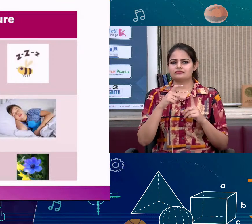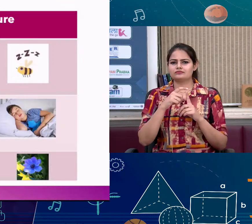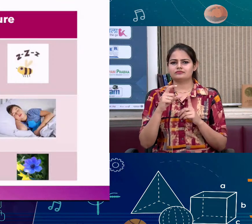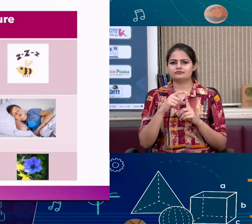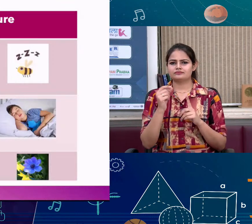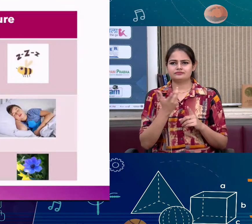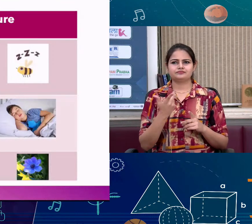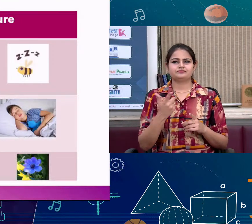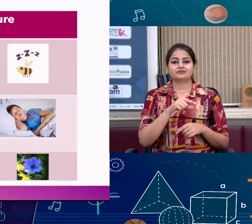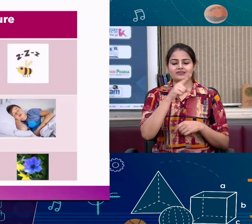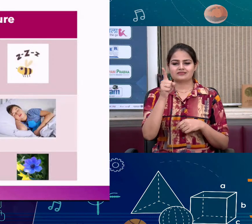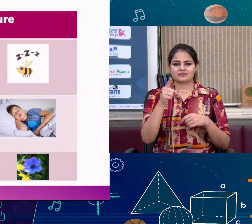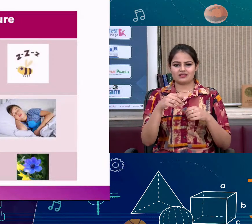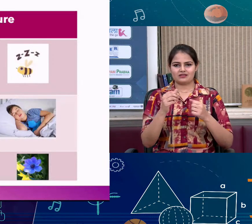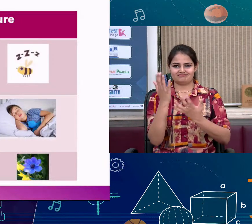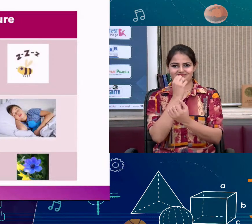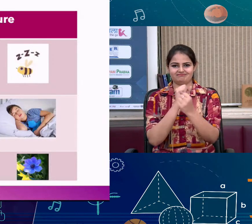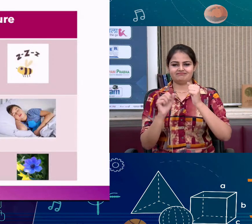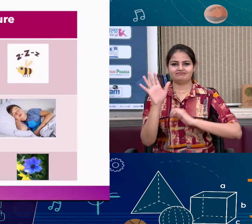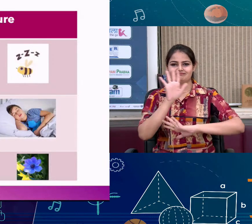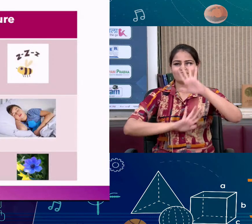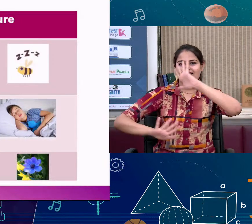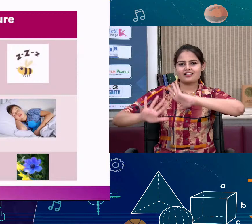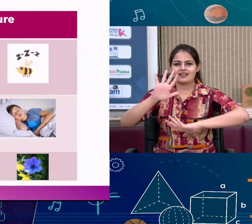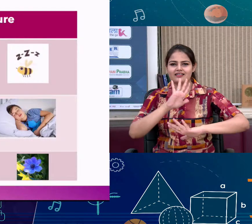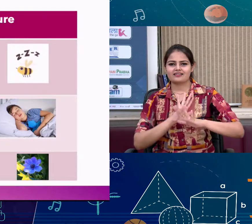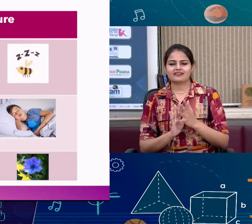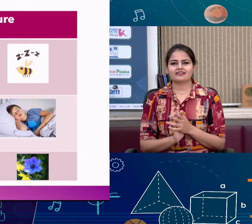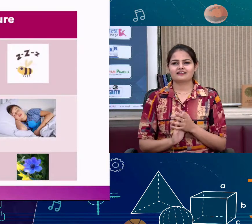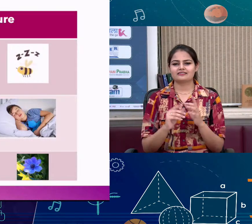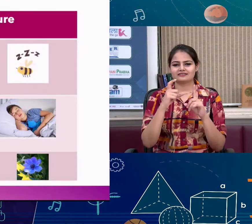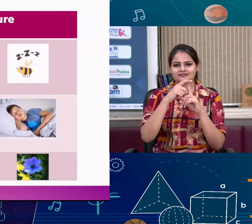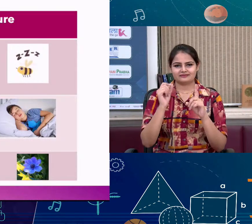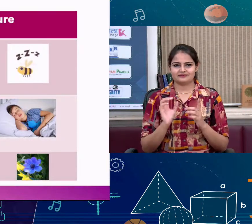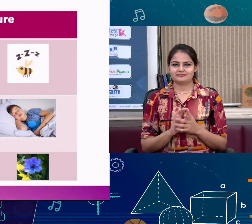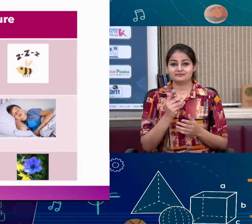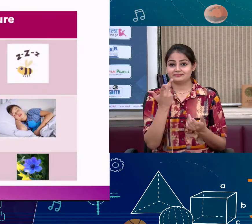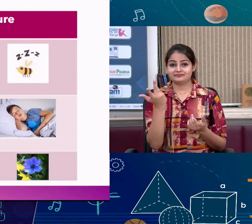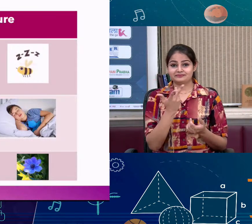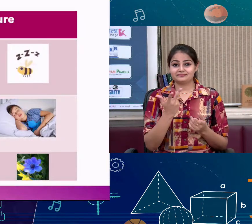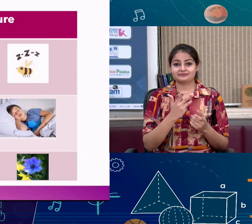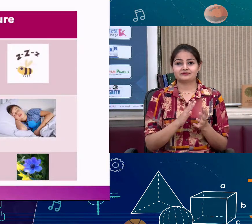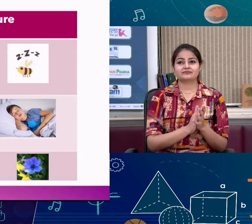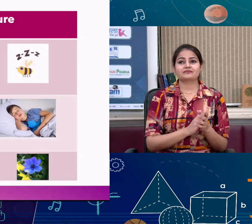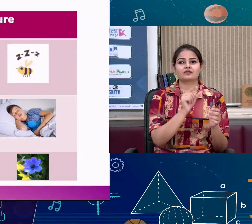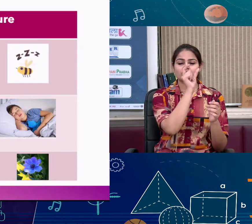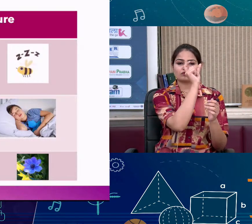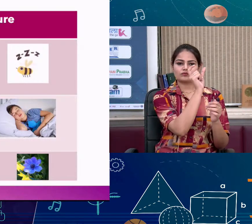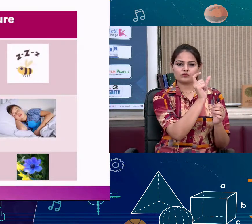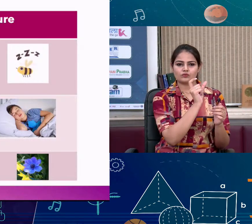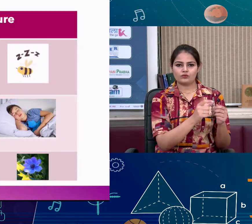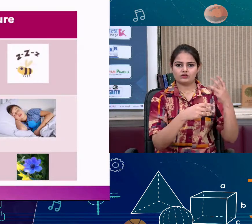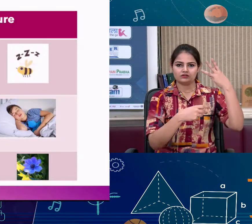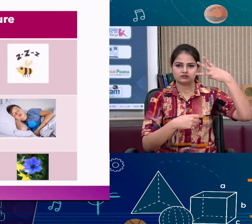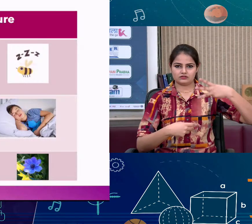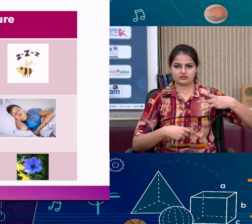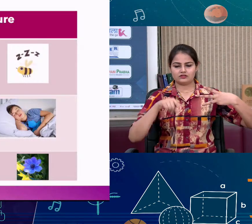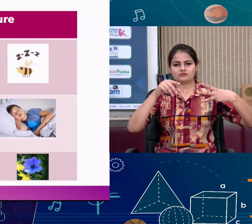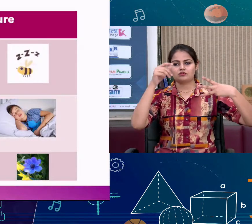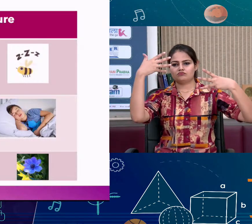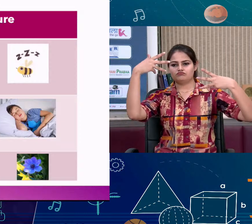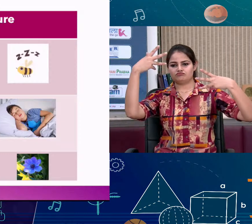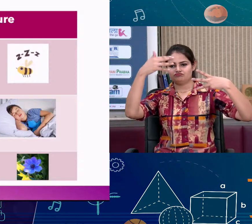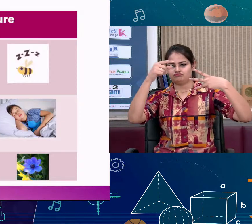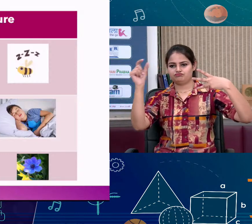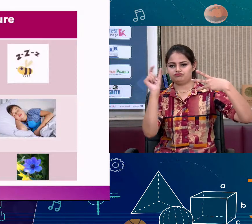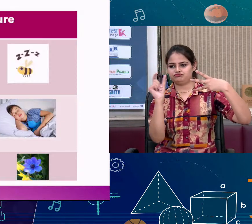match the following. So we have the words lovely, buzzing, and sleeping head. And then we have 2 options.